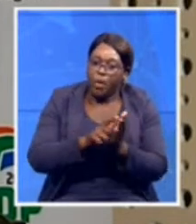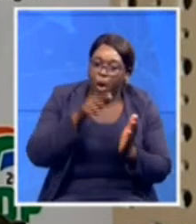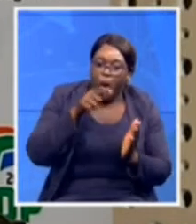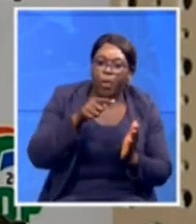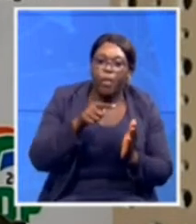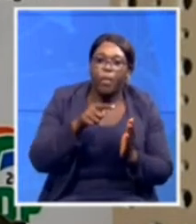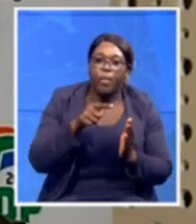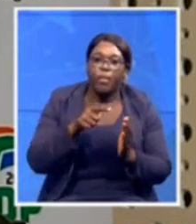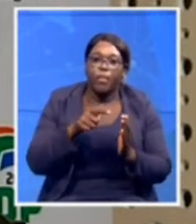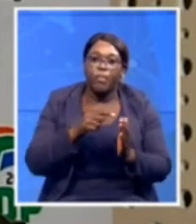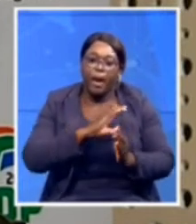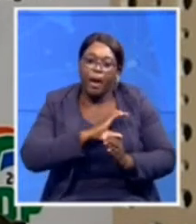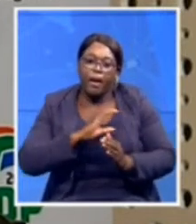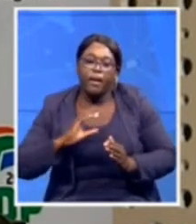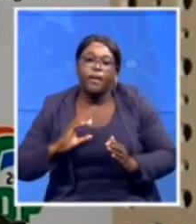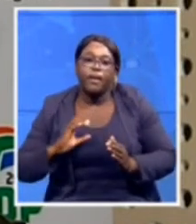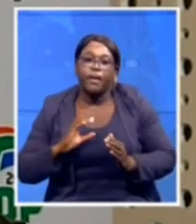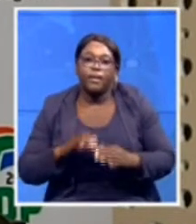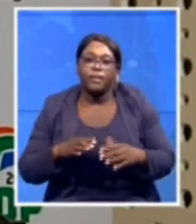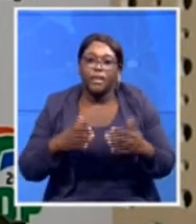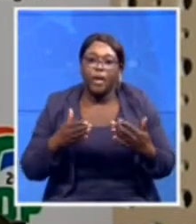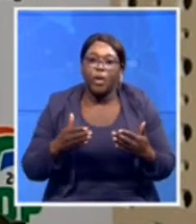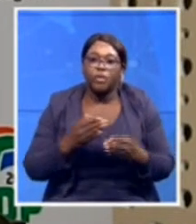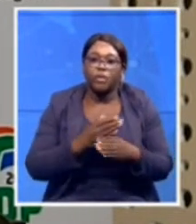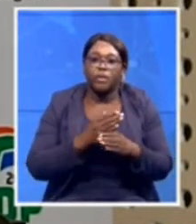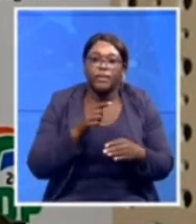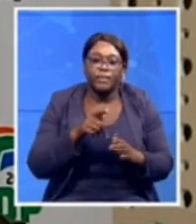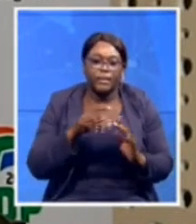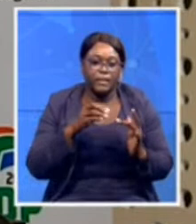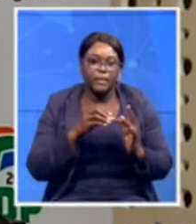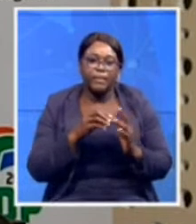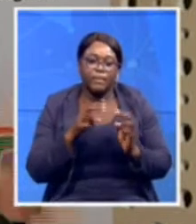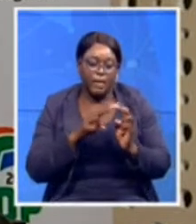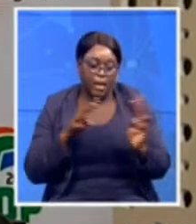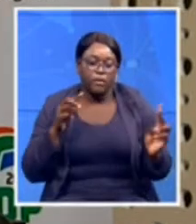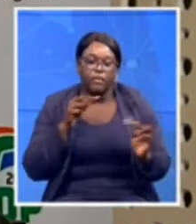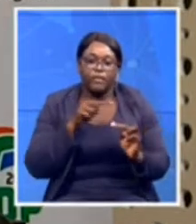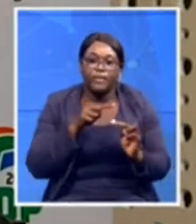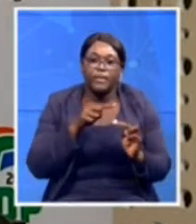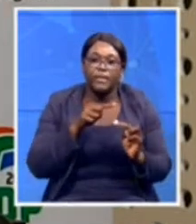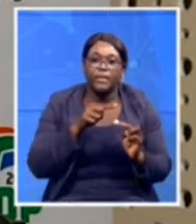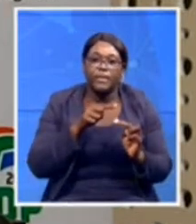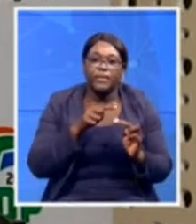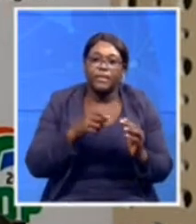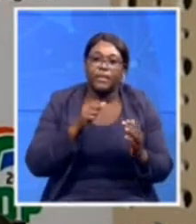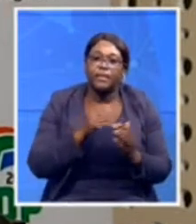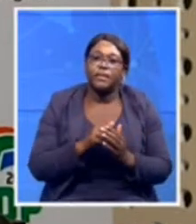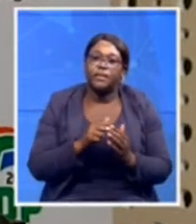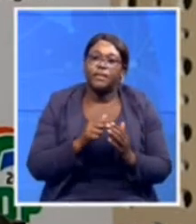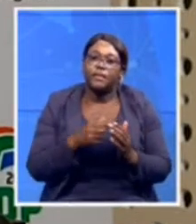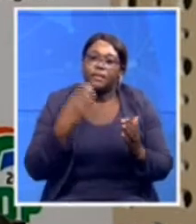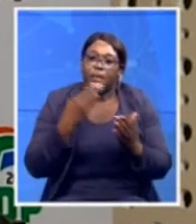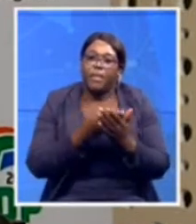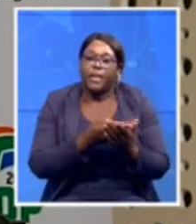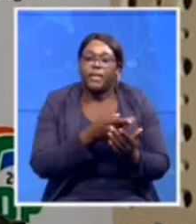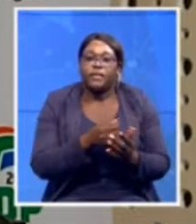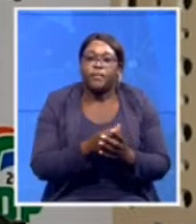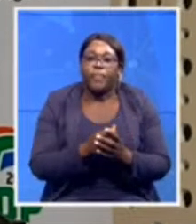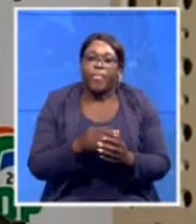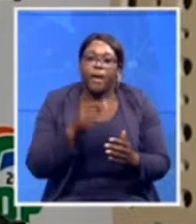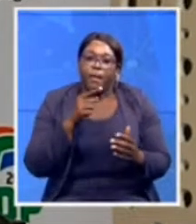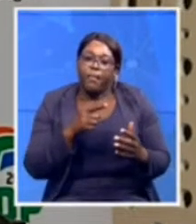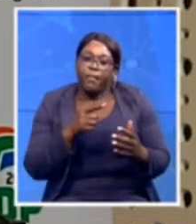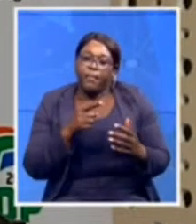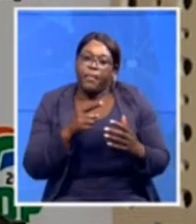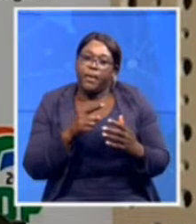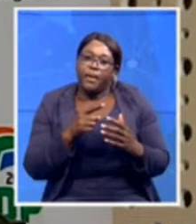those kinds of applications. The other issue, and I think this is an important note, and my concluding remark relates to several of the provisions that